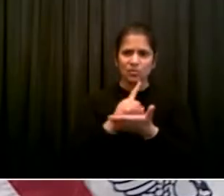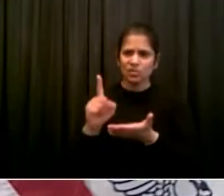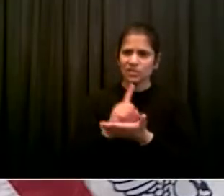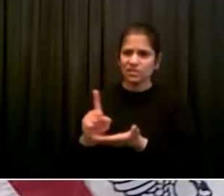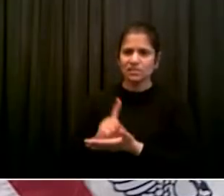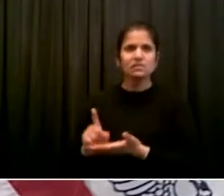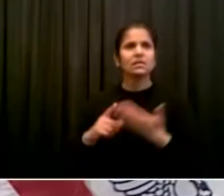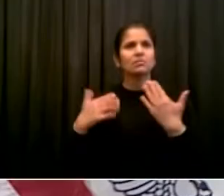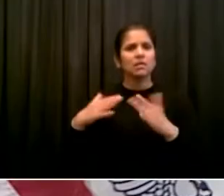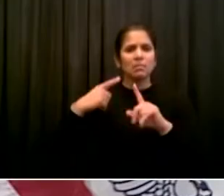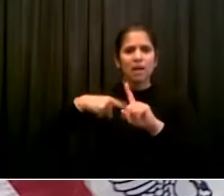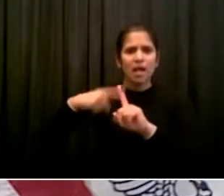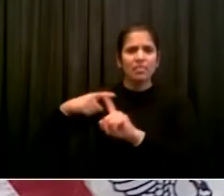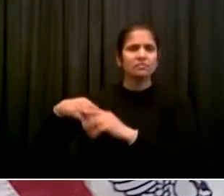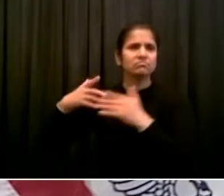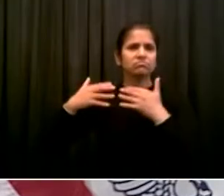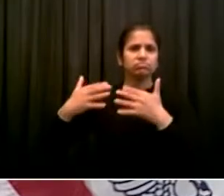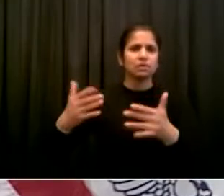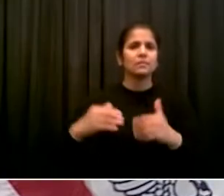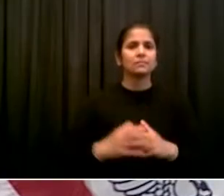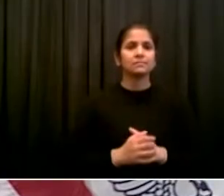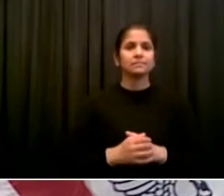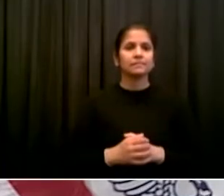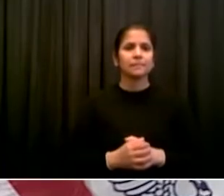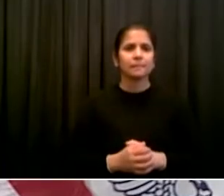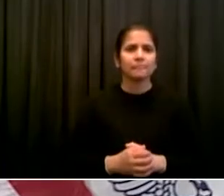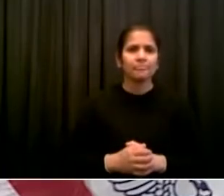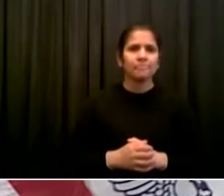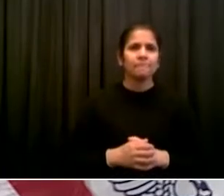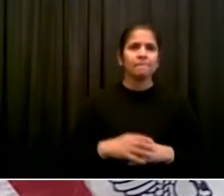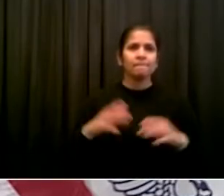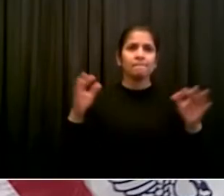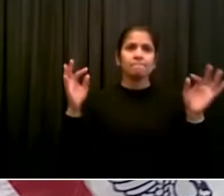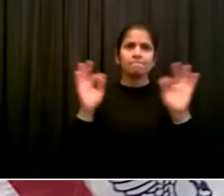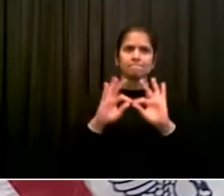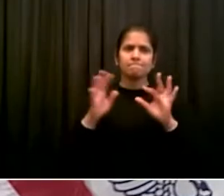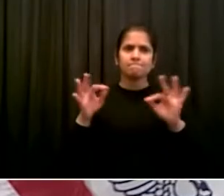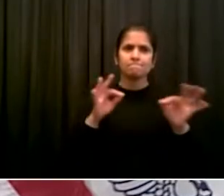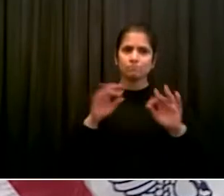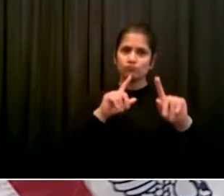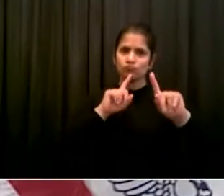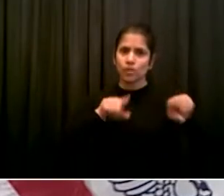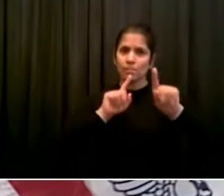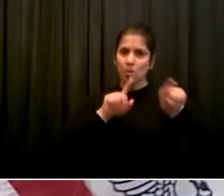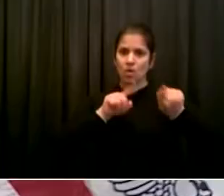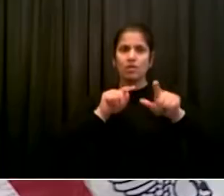Everyone, it's worth looking at this report. It is available now online,